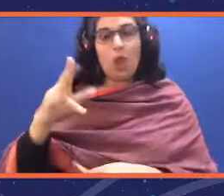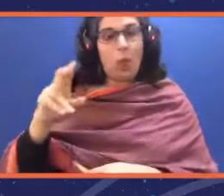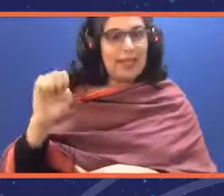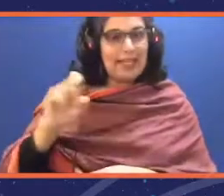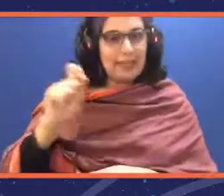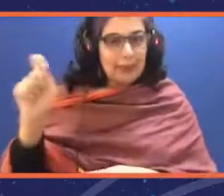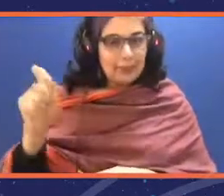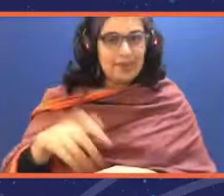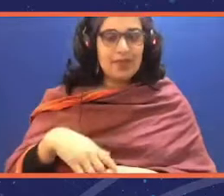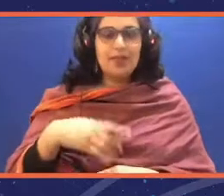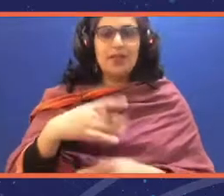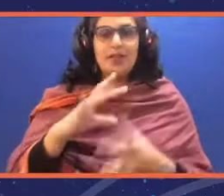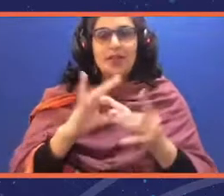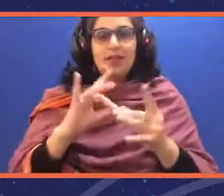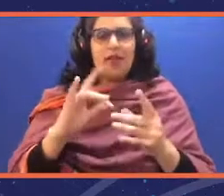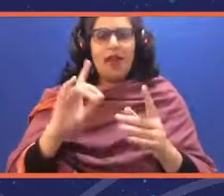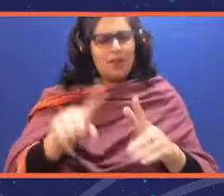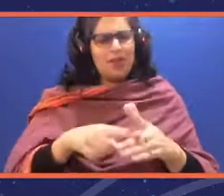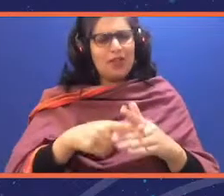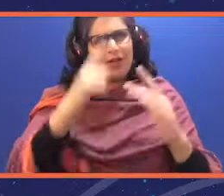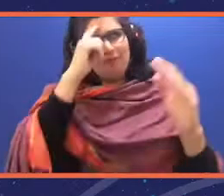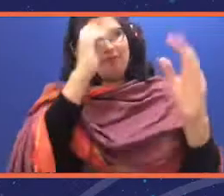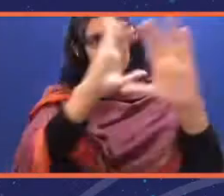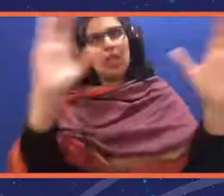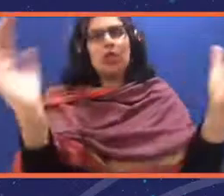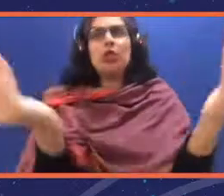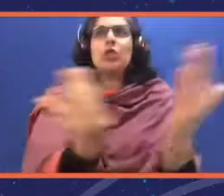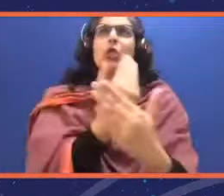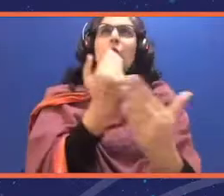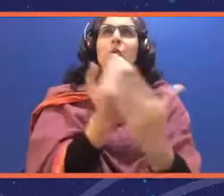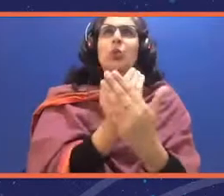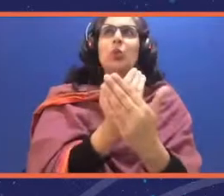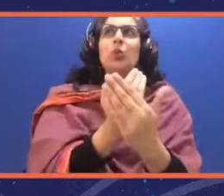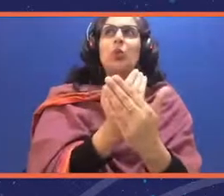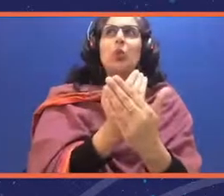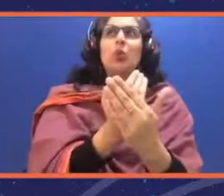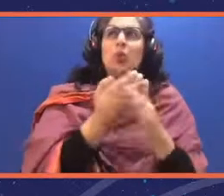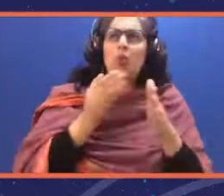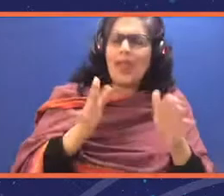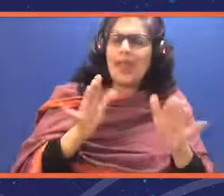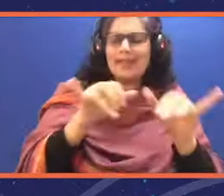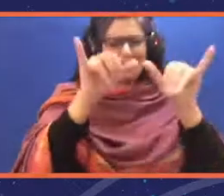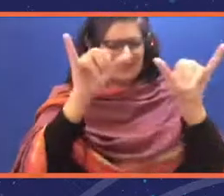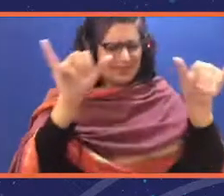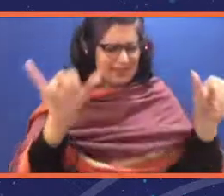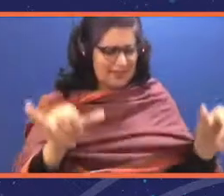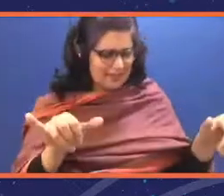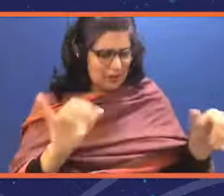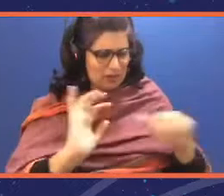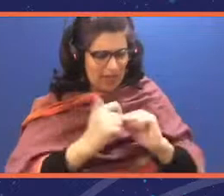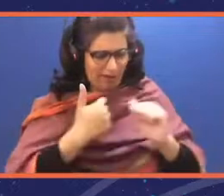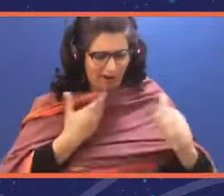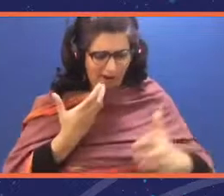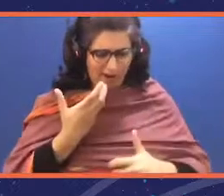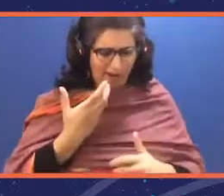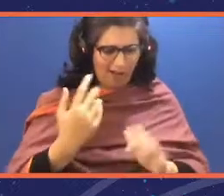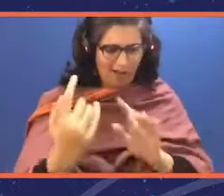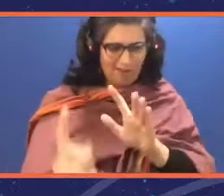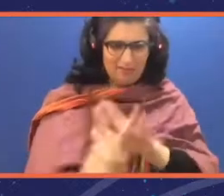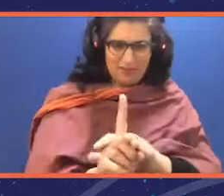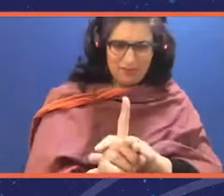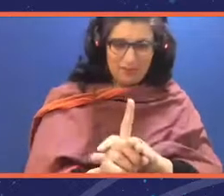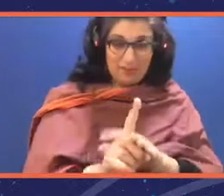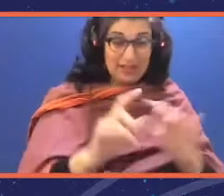quote, "I'm starting to imagine new ways and systems of being. These systems and ideas that we've been made to believe